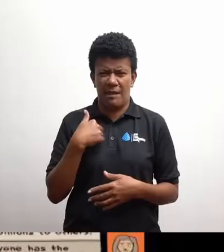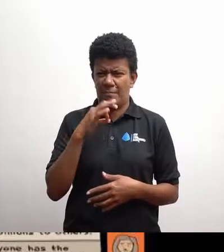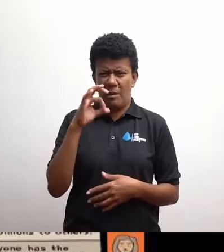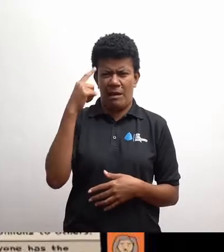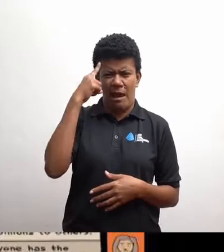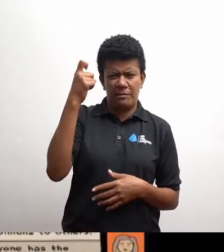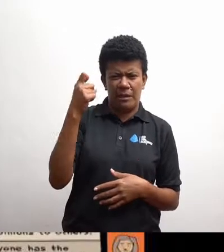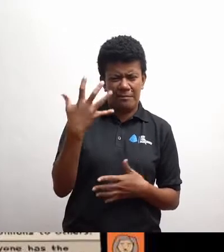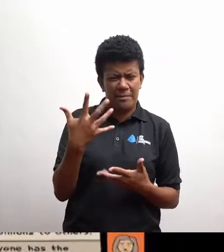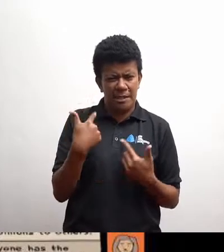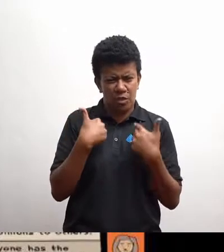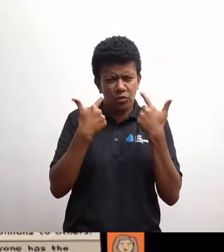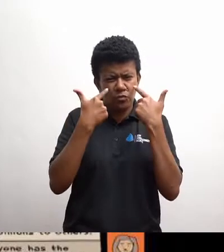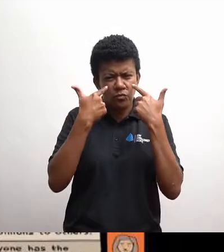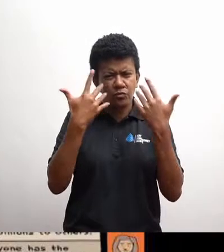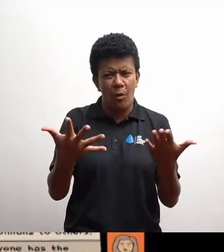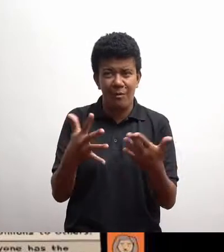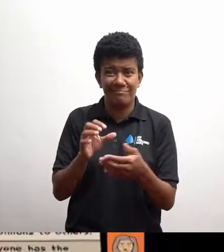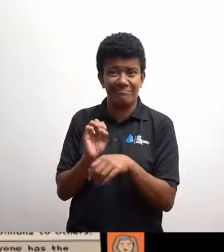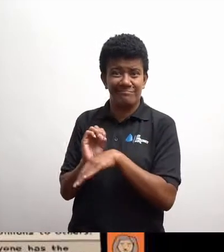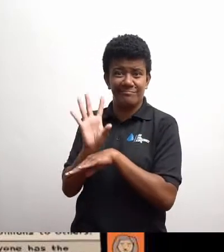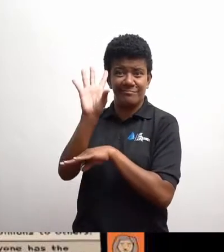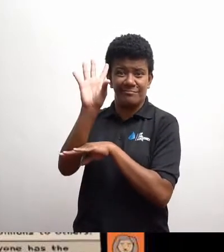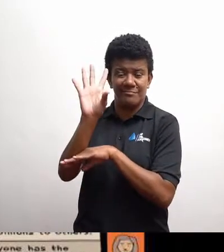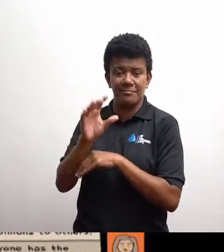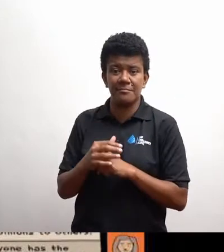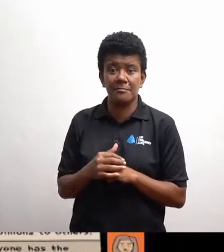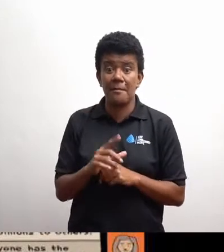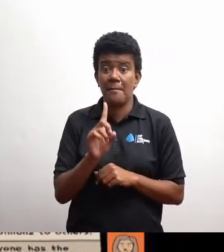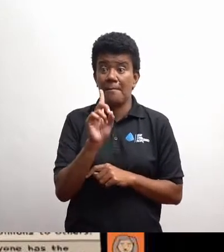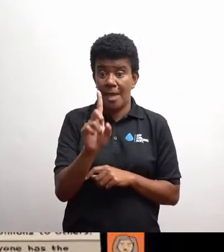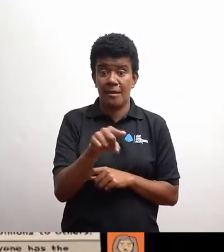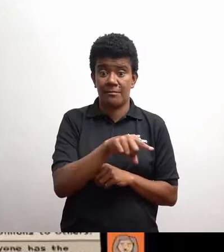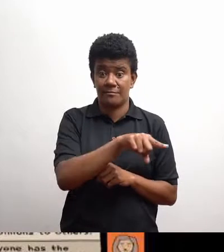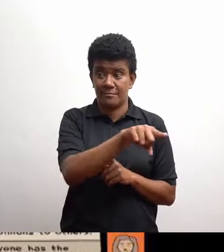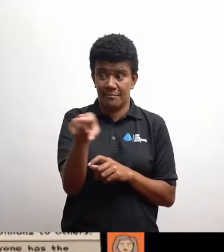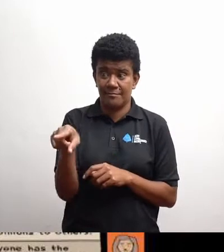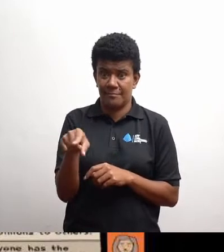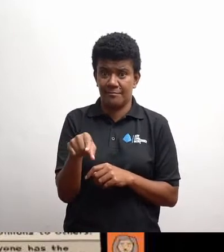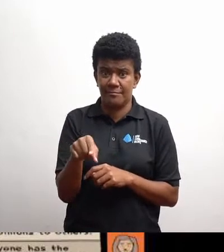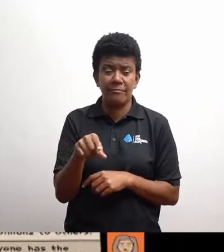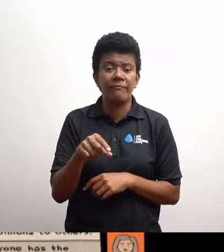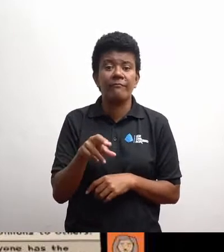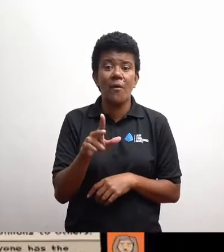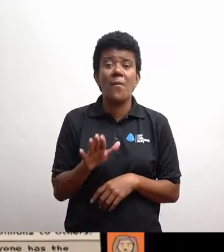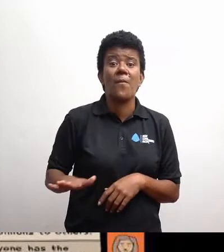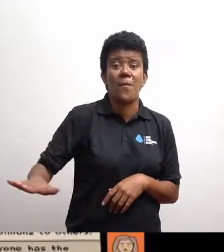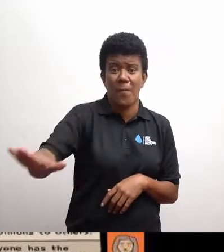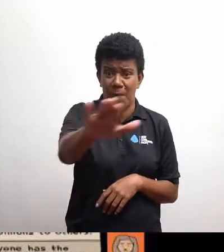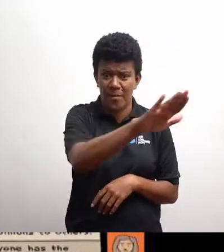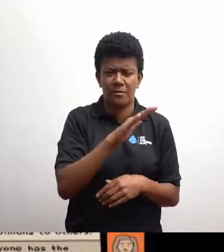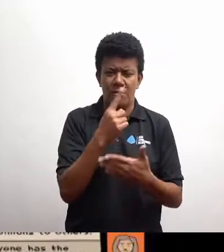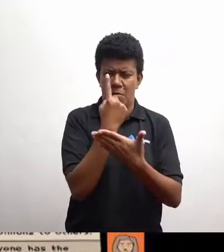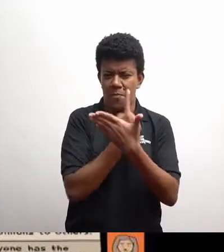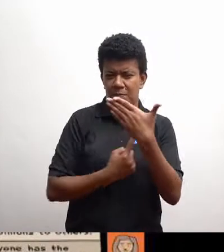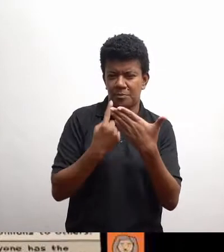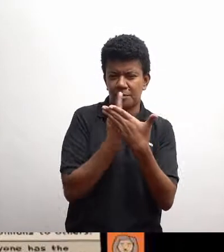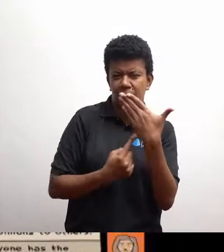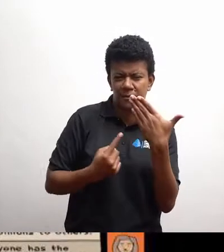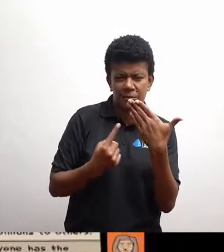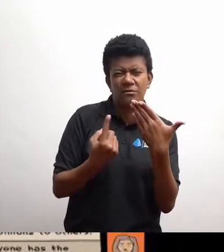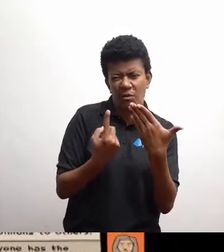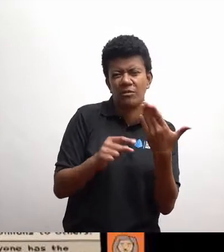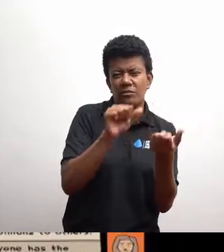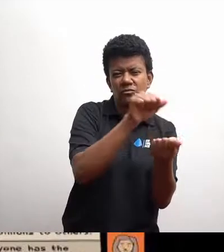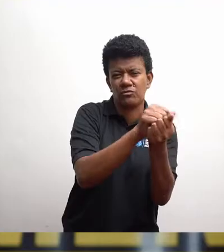slide during the free school series, but we use this in every single SOGIESC session that we teach. And the reason